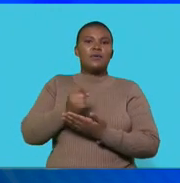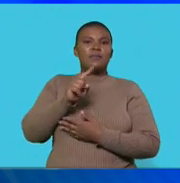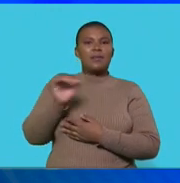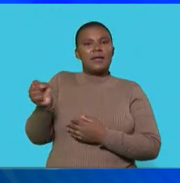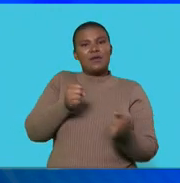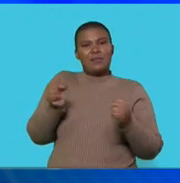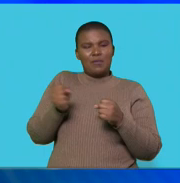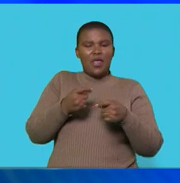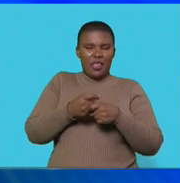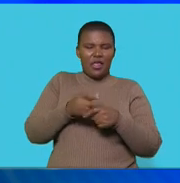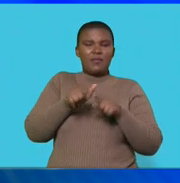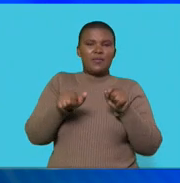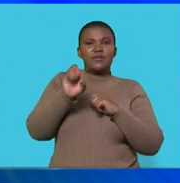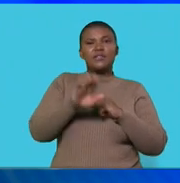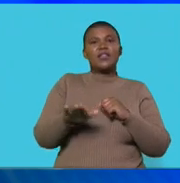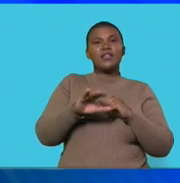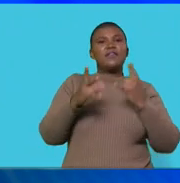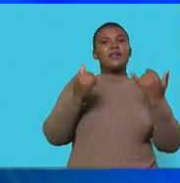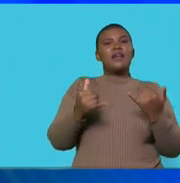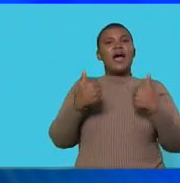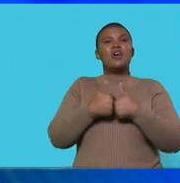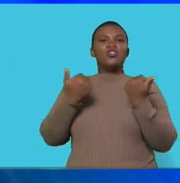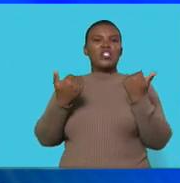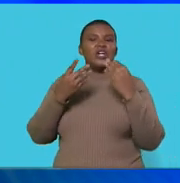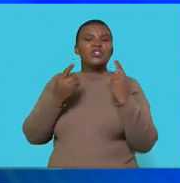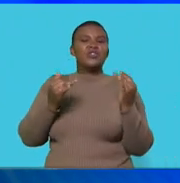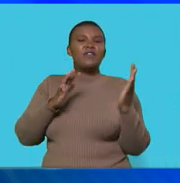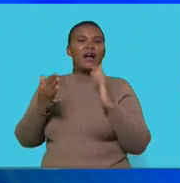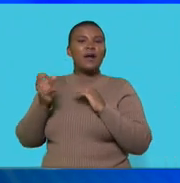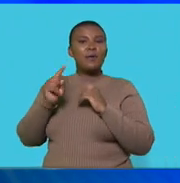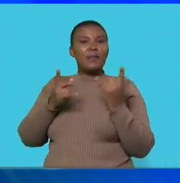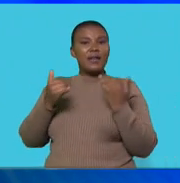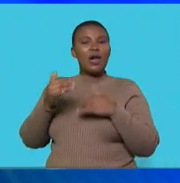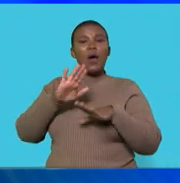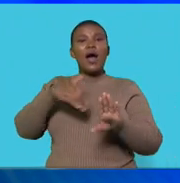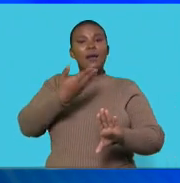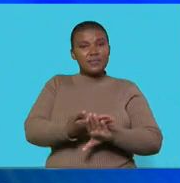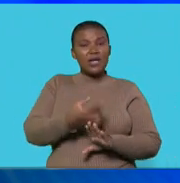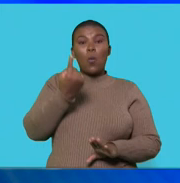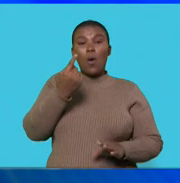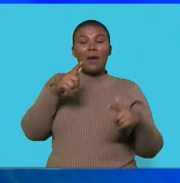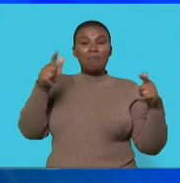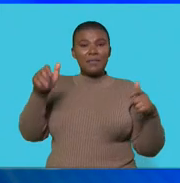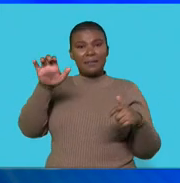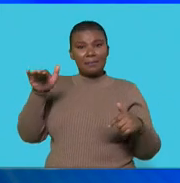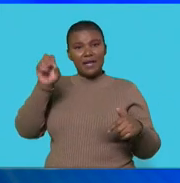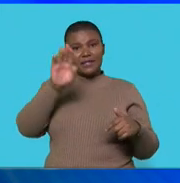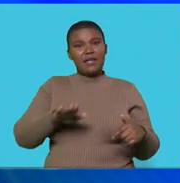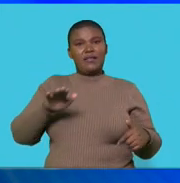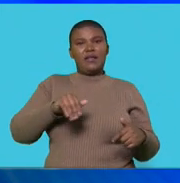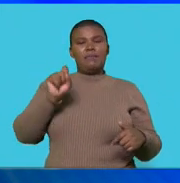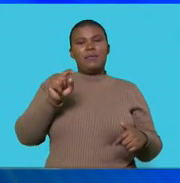the country's workforce. To address the challenges faced by these businesses, Absa, one of the largest banks in South Africa, has